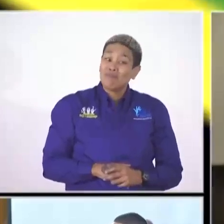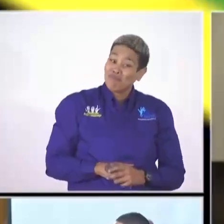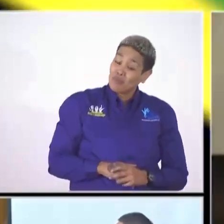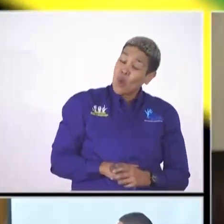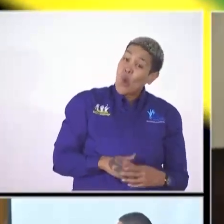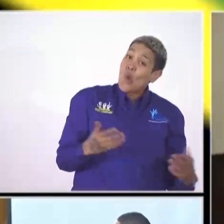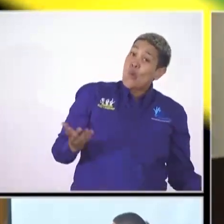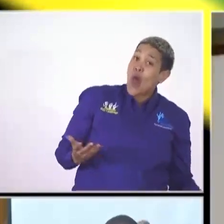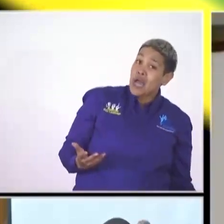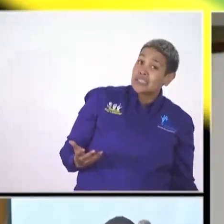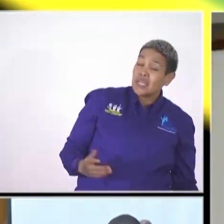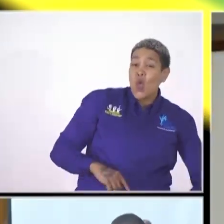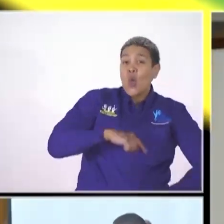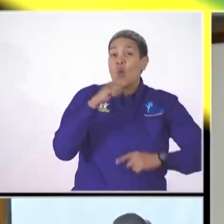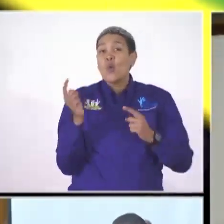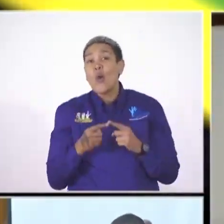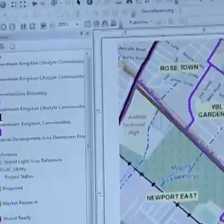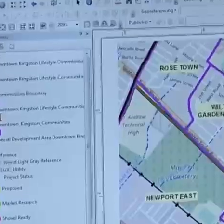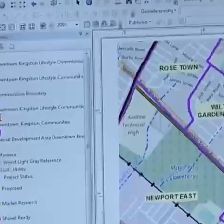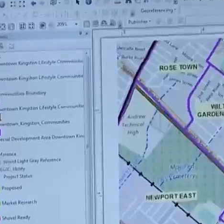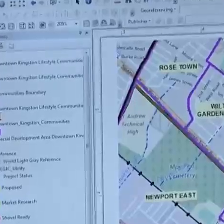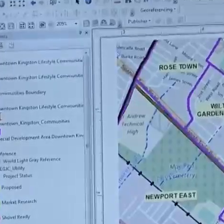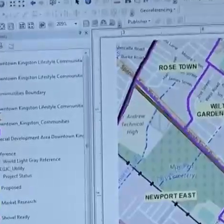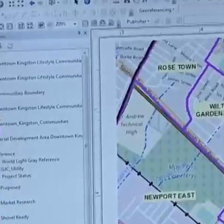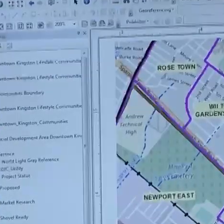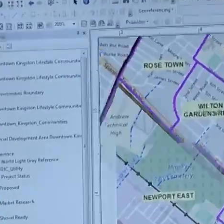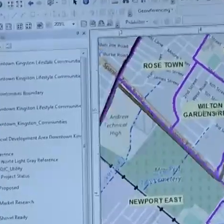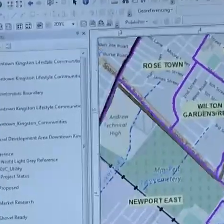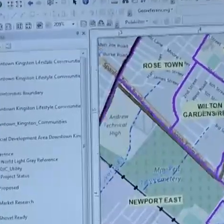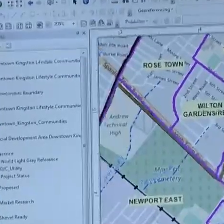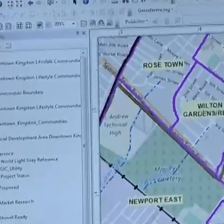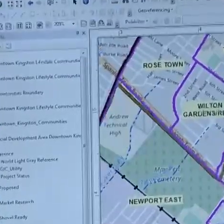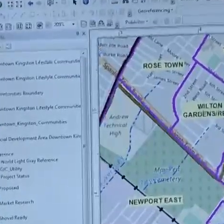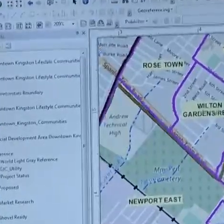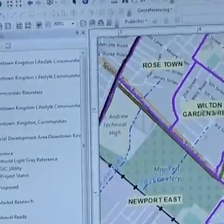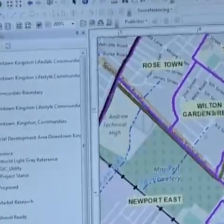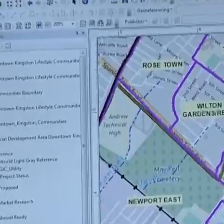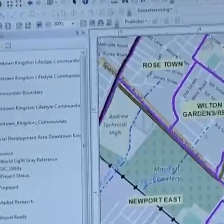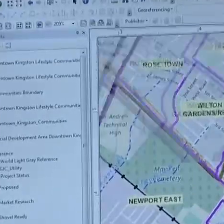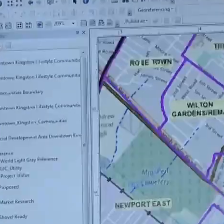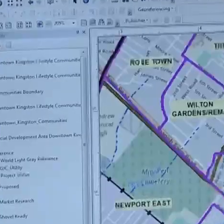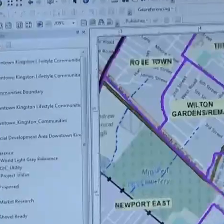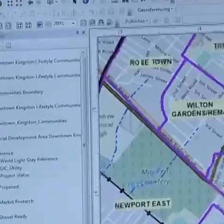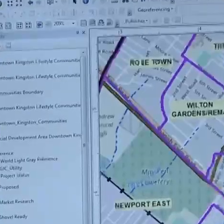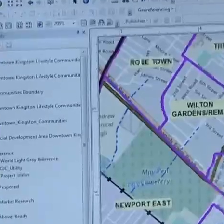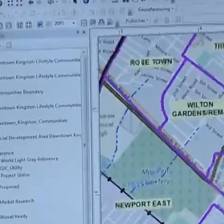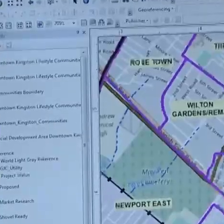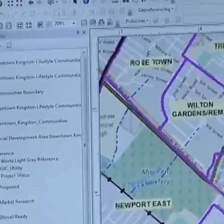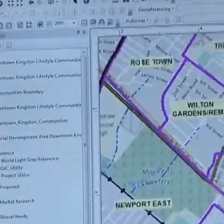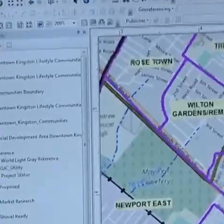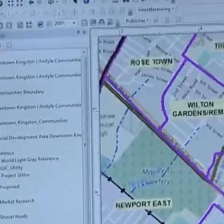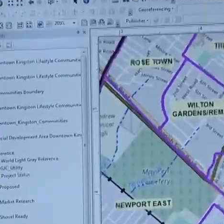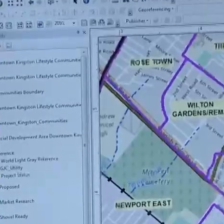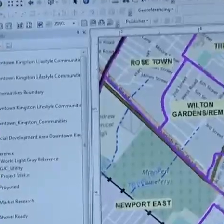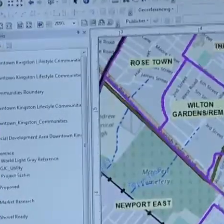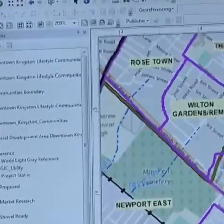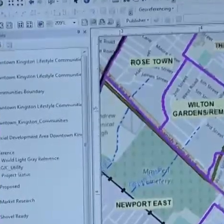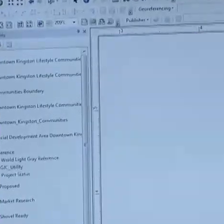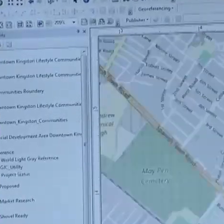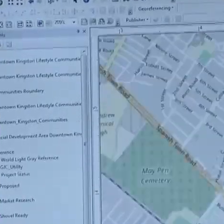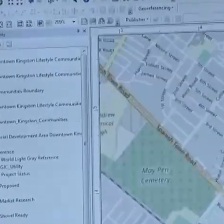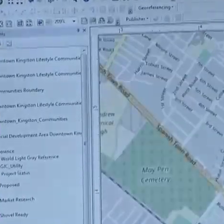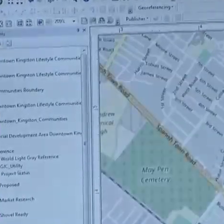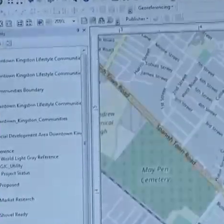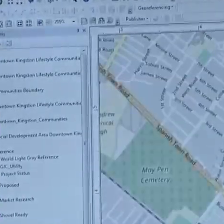and where it happened. But why do we need GIS? Having recorded when,